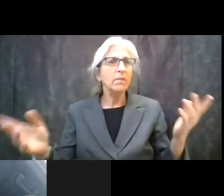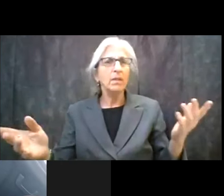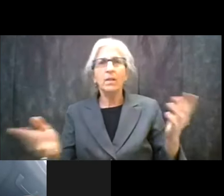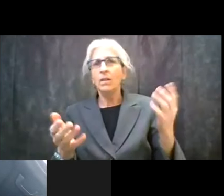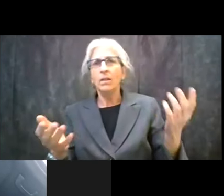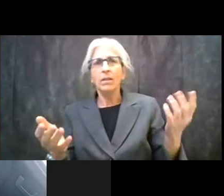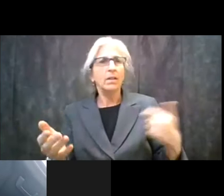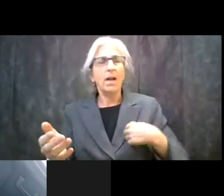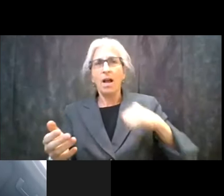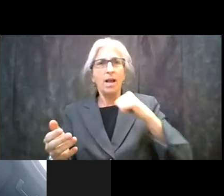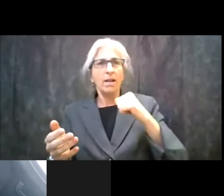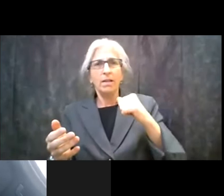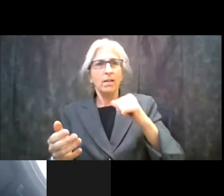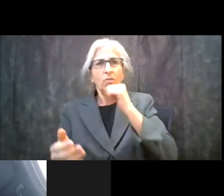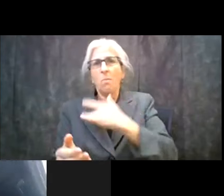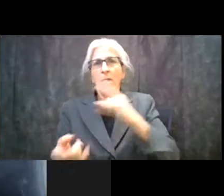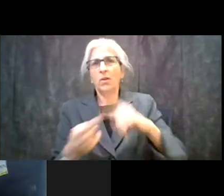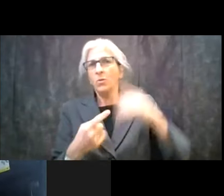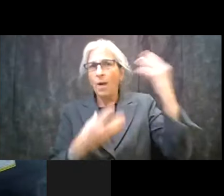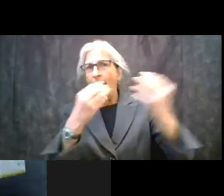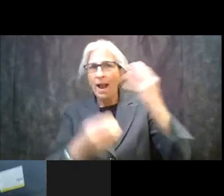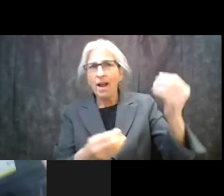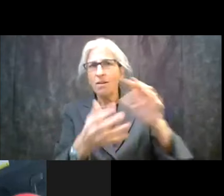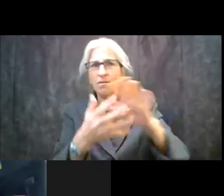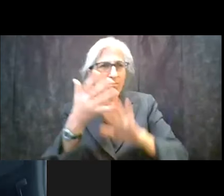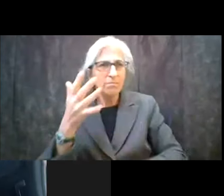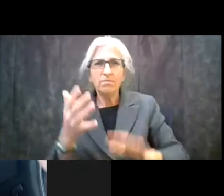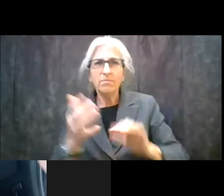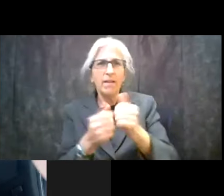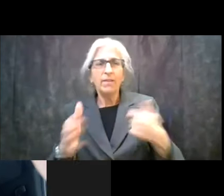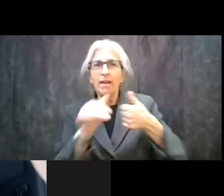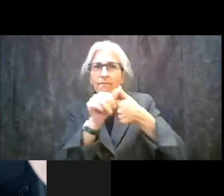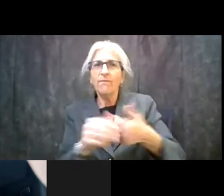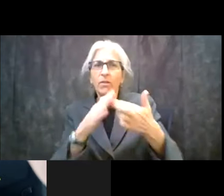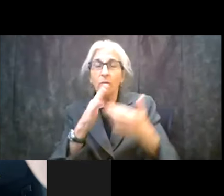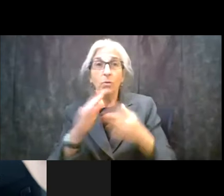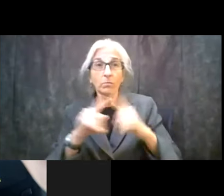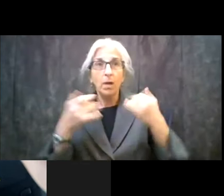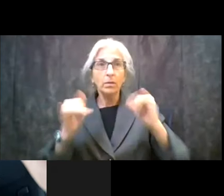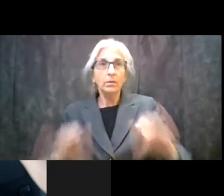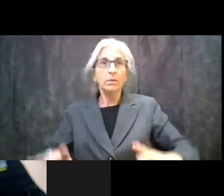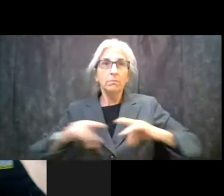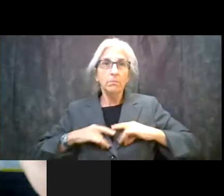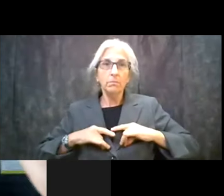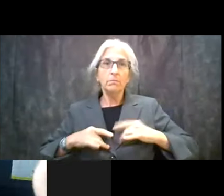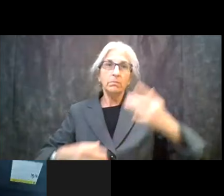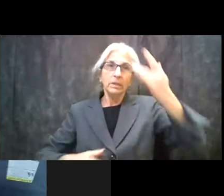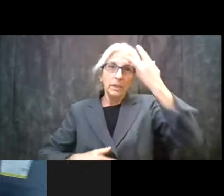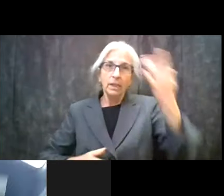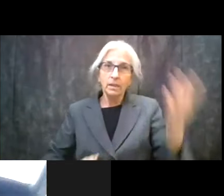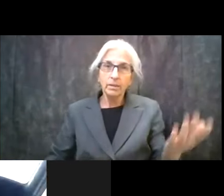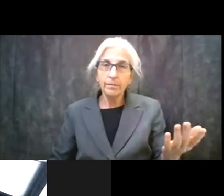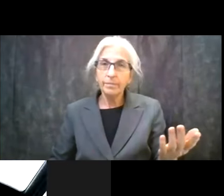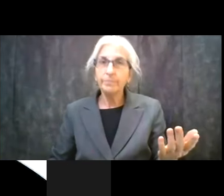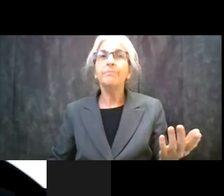and minimizing going out and sick contacts and whatnot. And despite these measures, they still come down with it. And that is